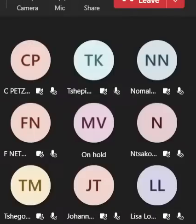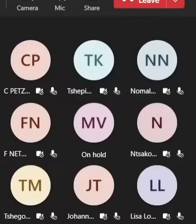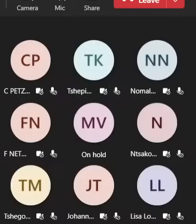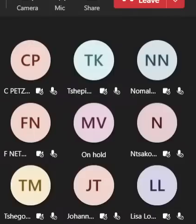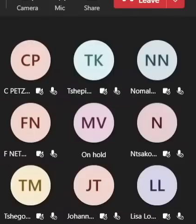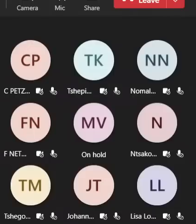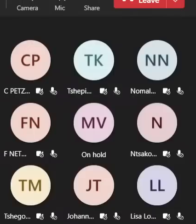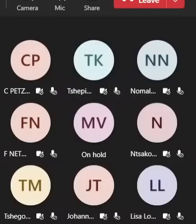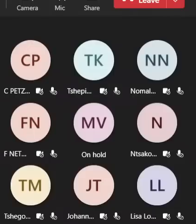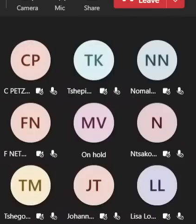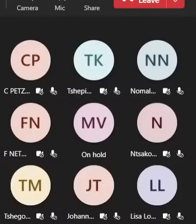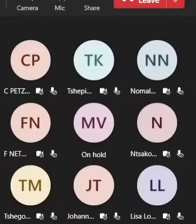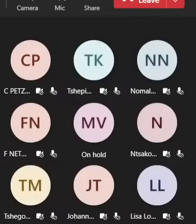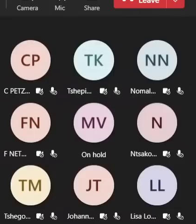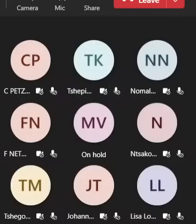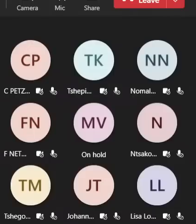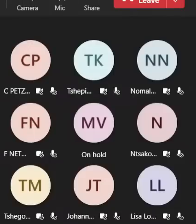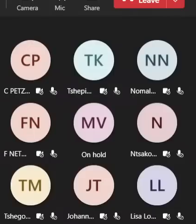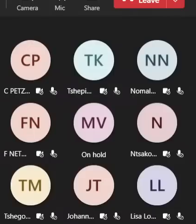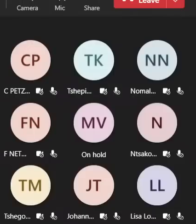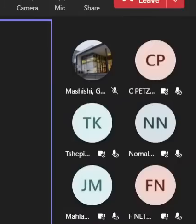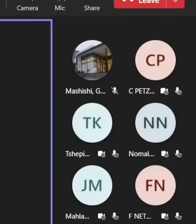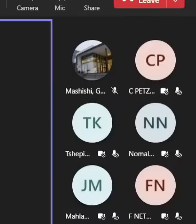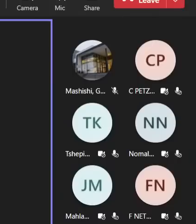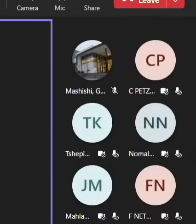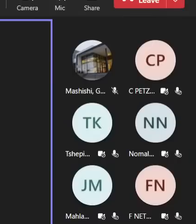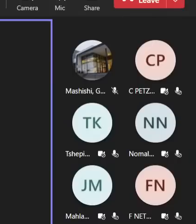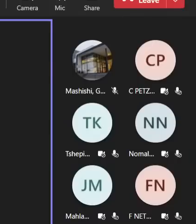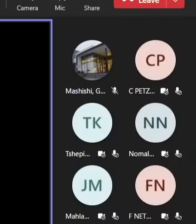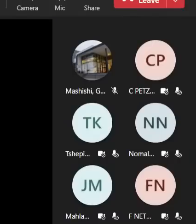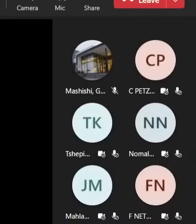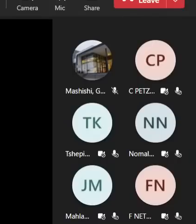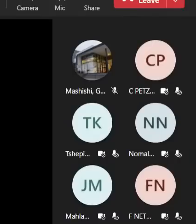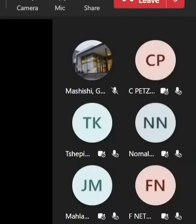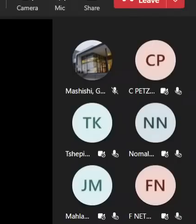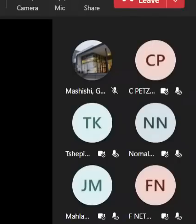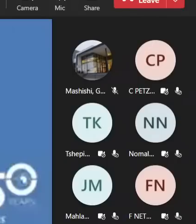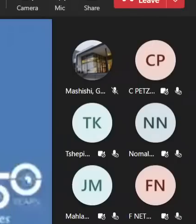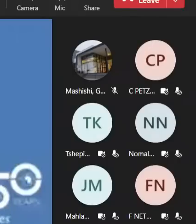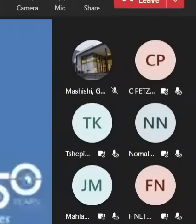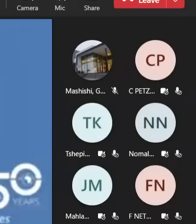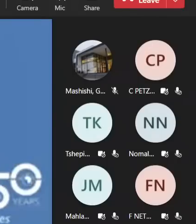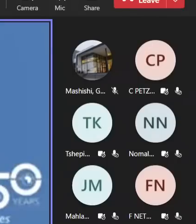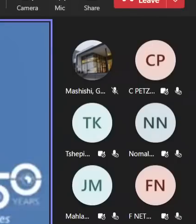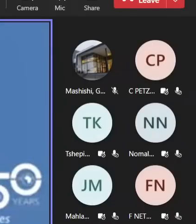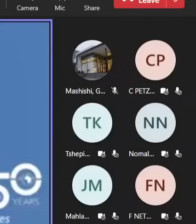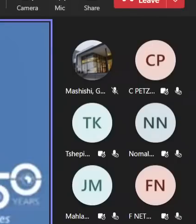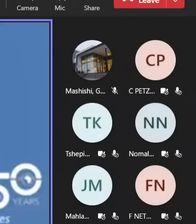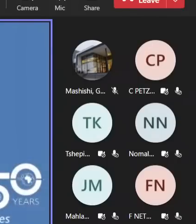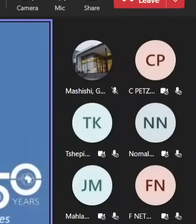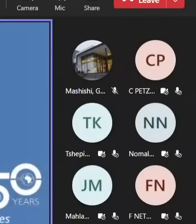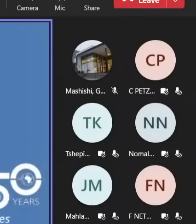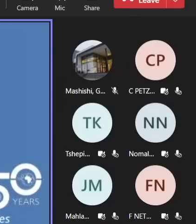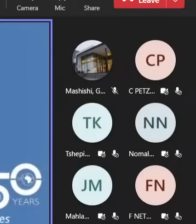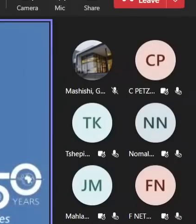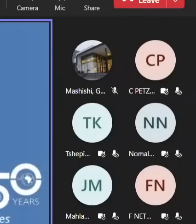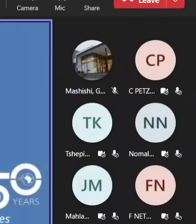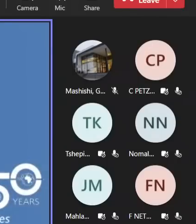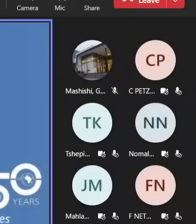from and having made time to join us on this very important